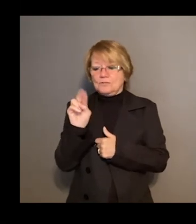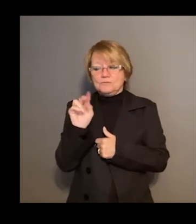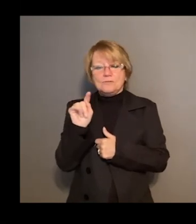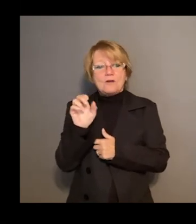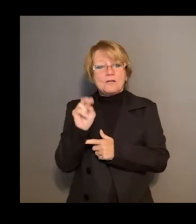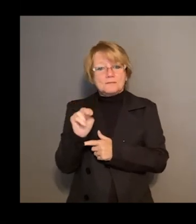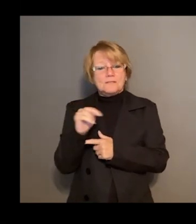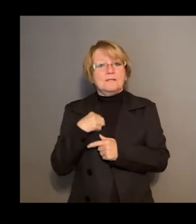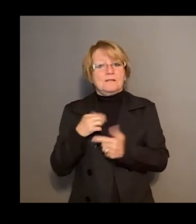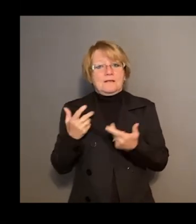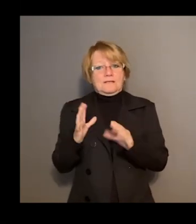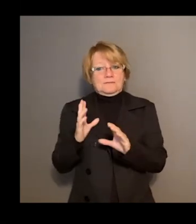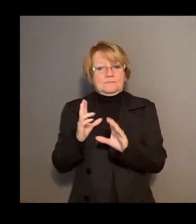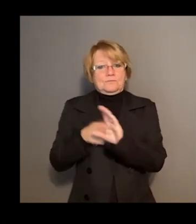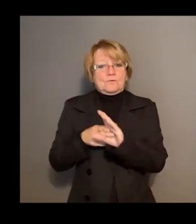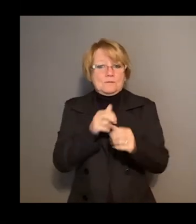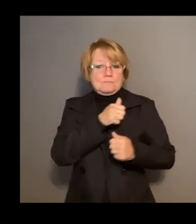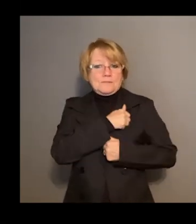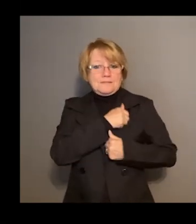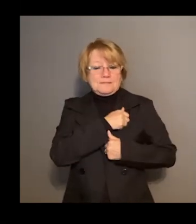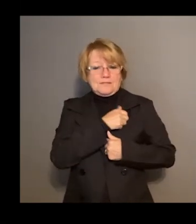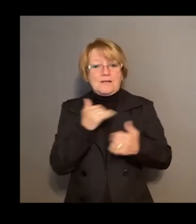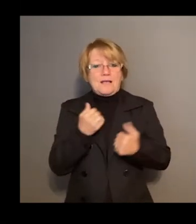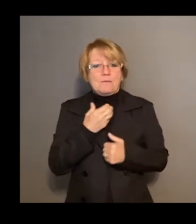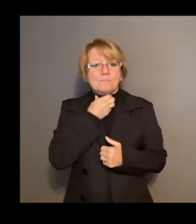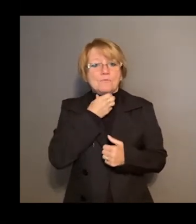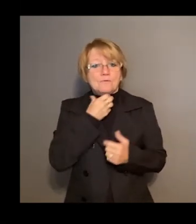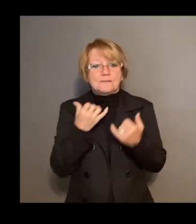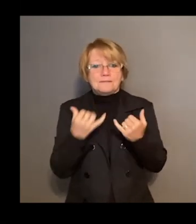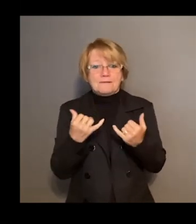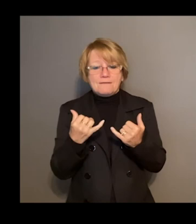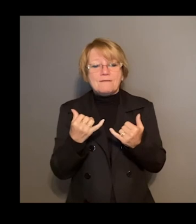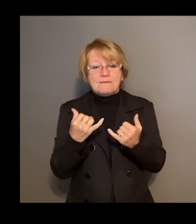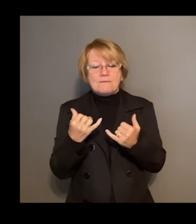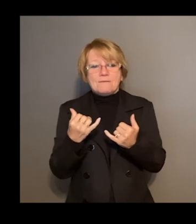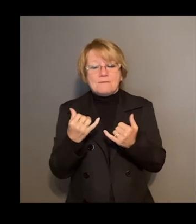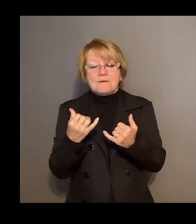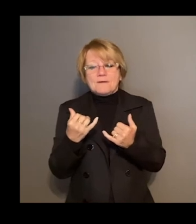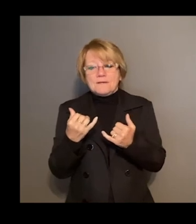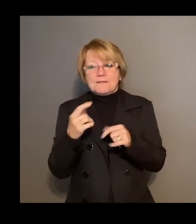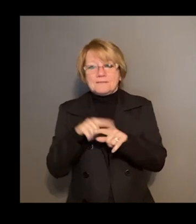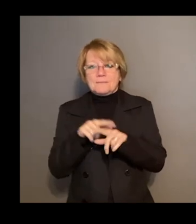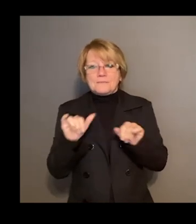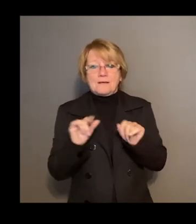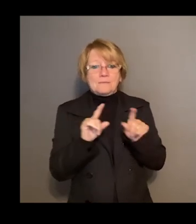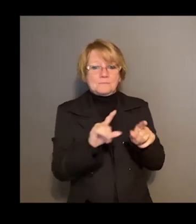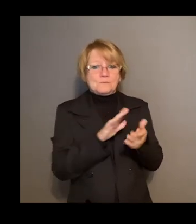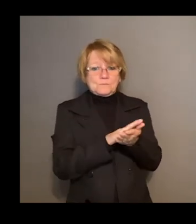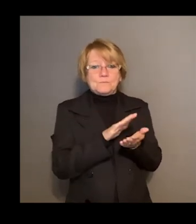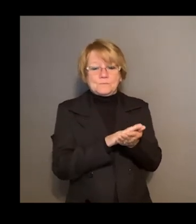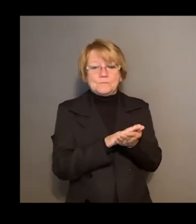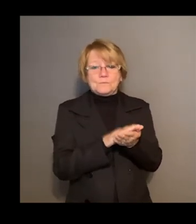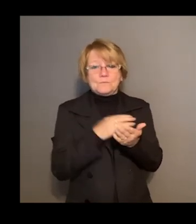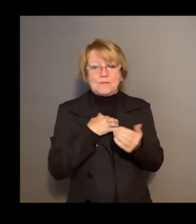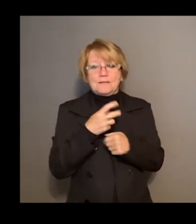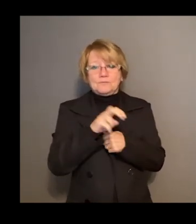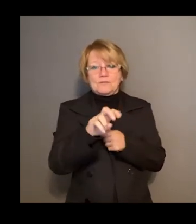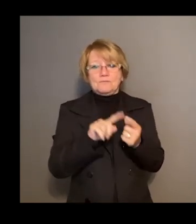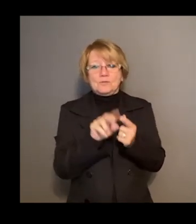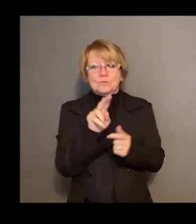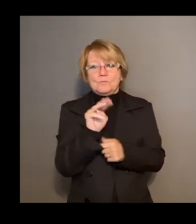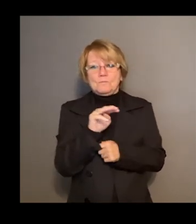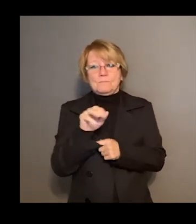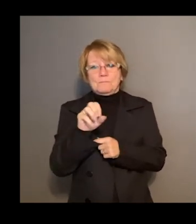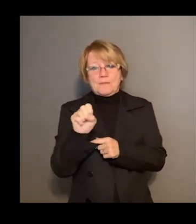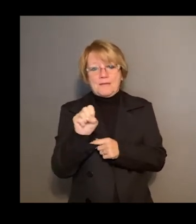I live in Taunton. I joined the military. I'm in the Marines right now, as well as